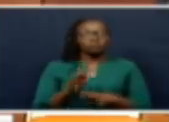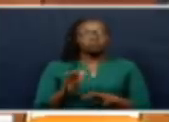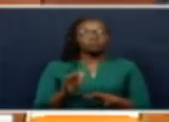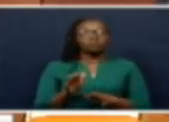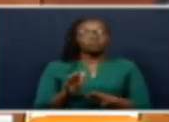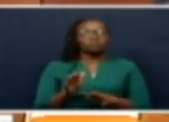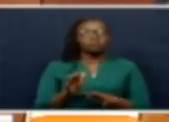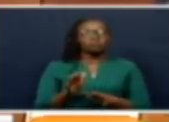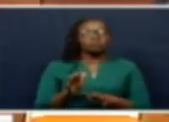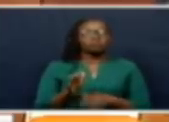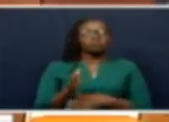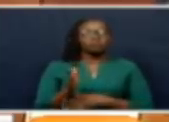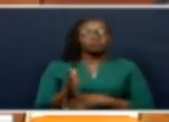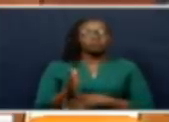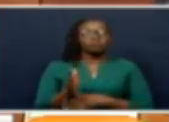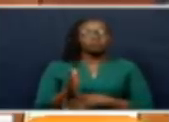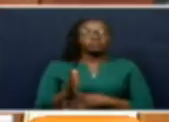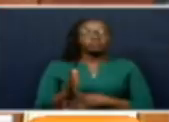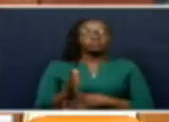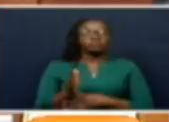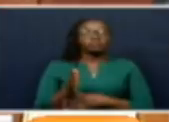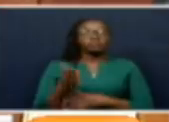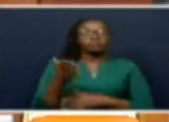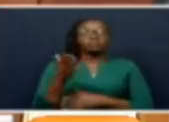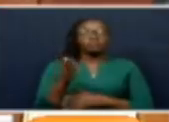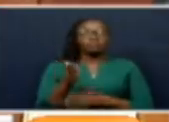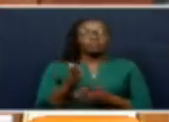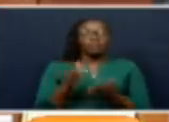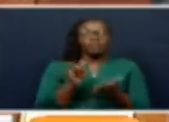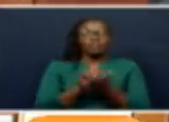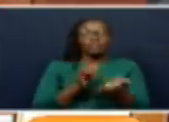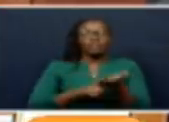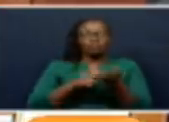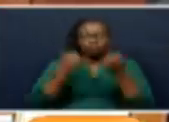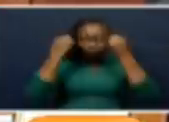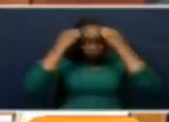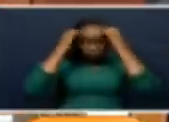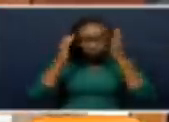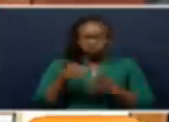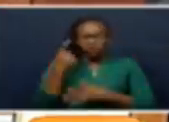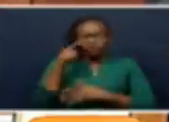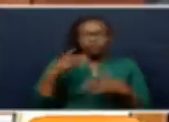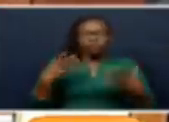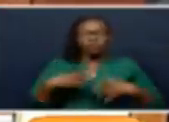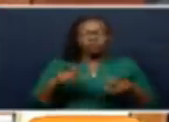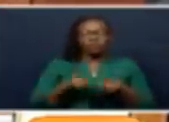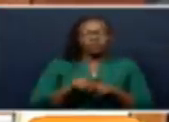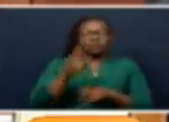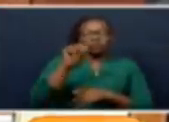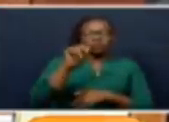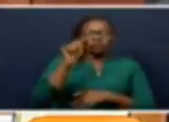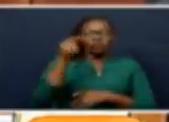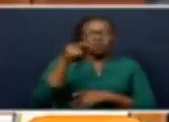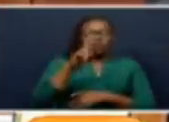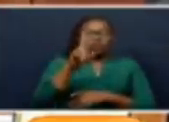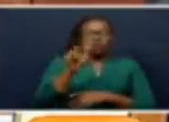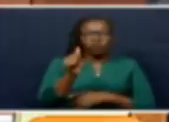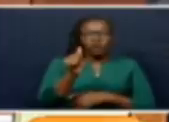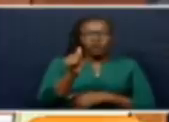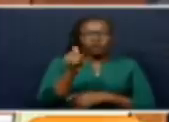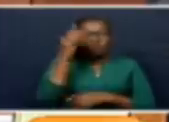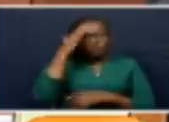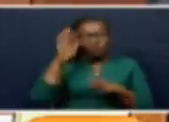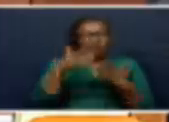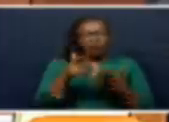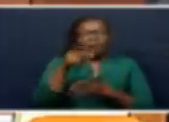Kimemia went outside. Kimemia, who was a student of people like Mudaura, people who knew how the provincial